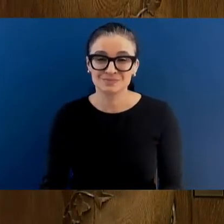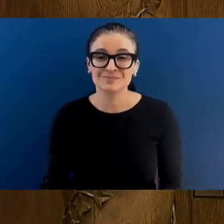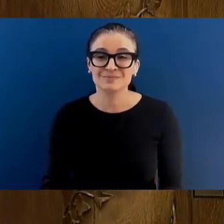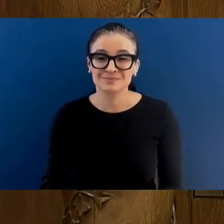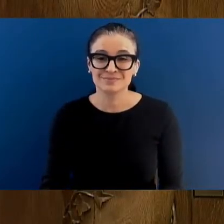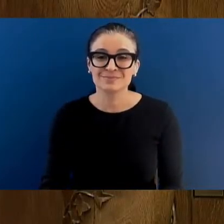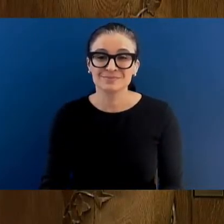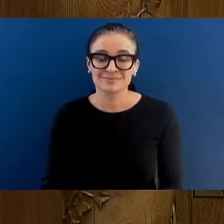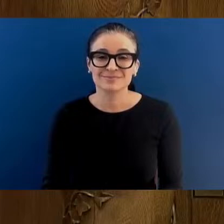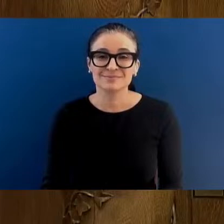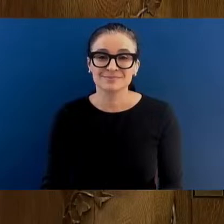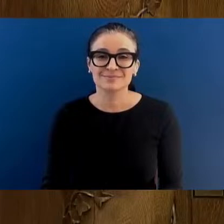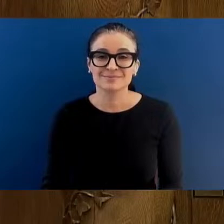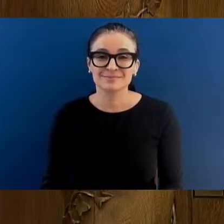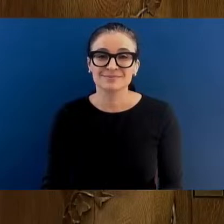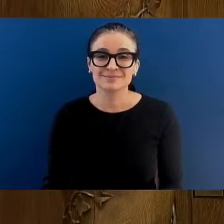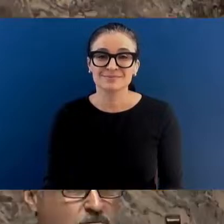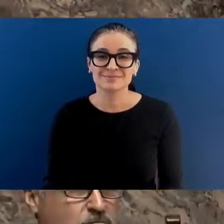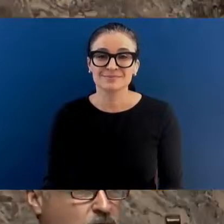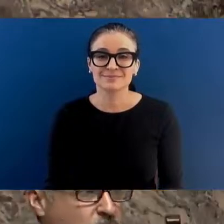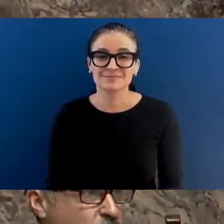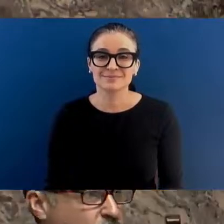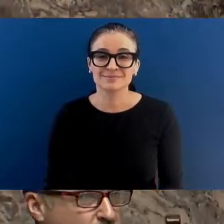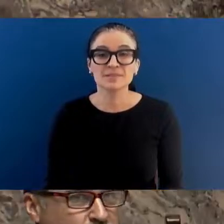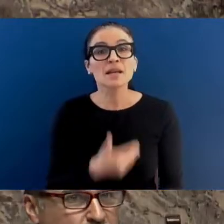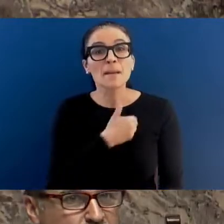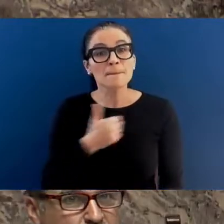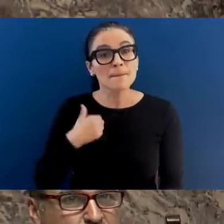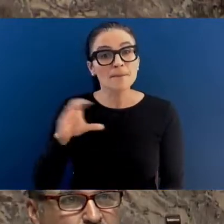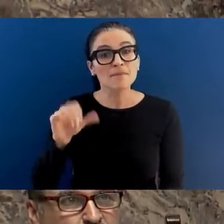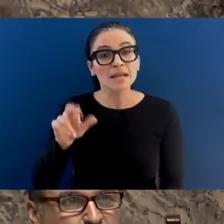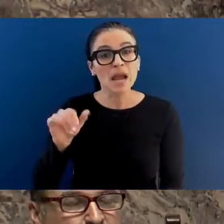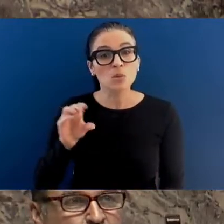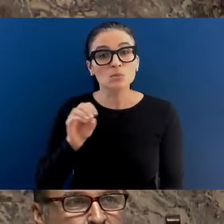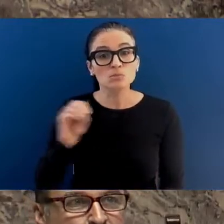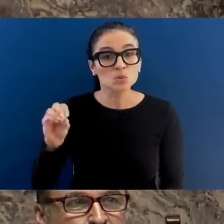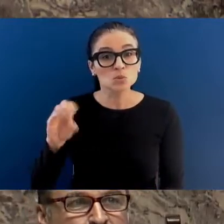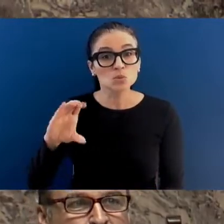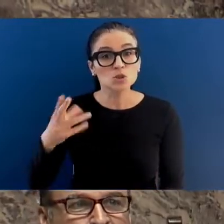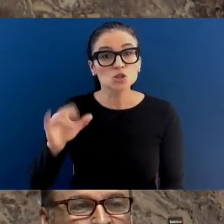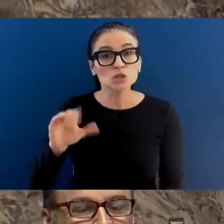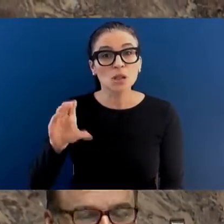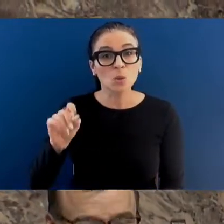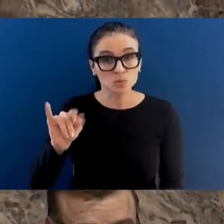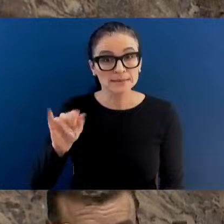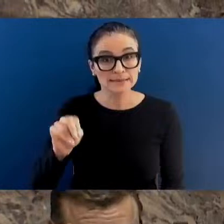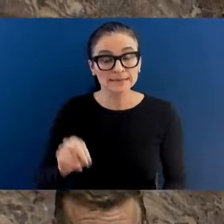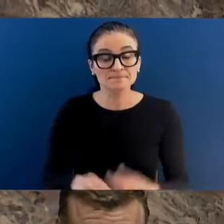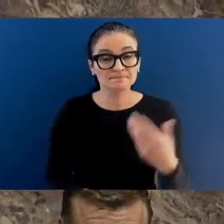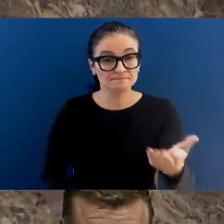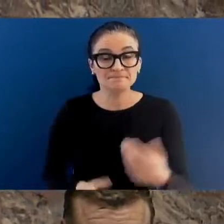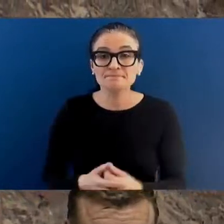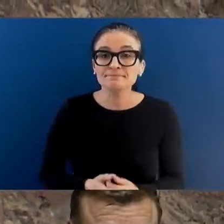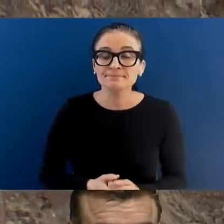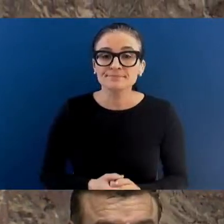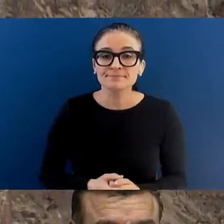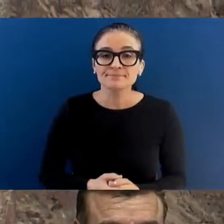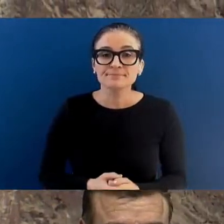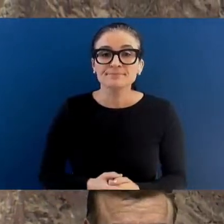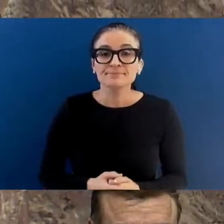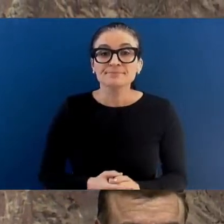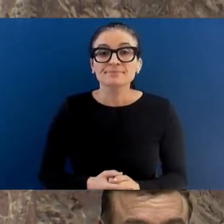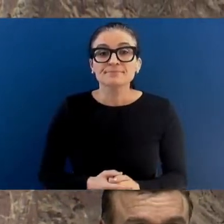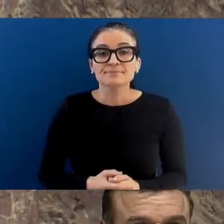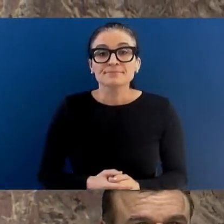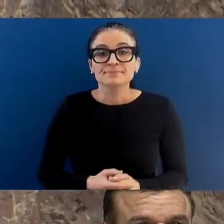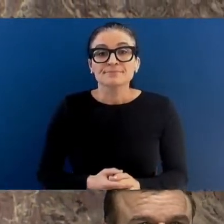Member for Caribou-Chilcotin. Well, thank you very much, Mr. Speaker. We've had an amazing start to the rodeo season in Caribou-Chilcotin.